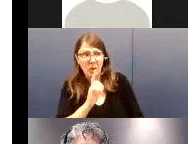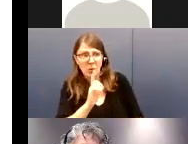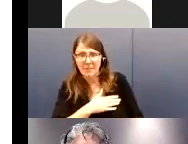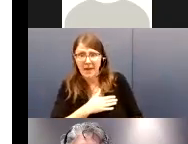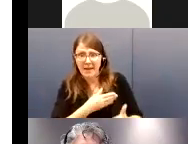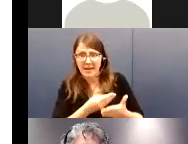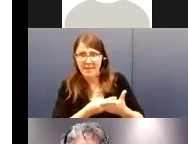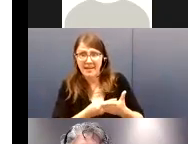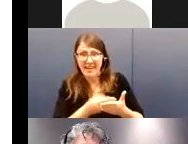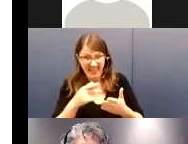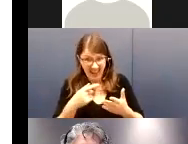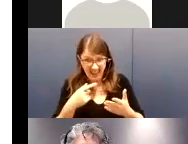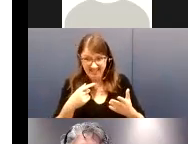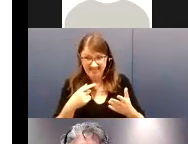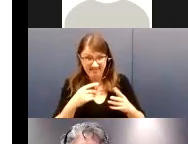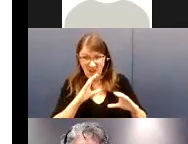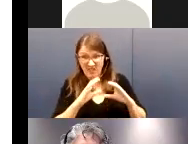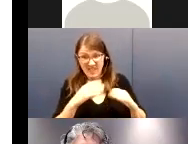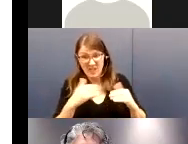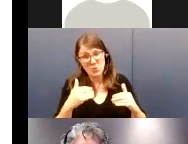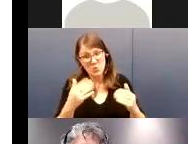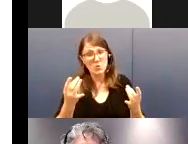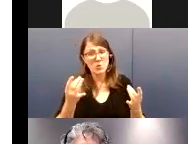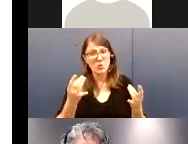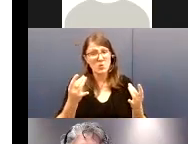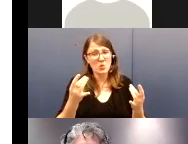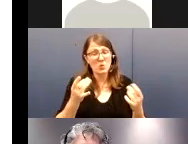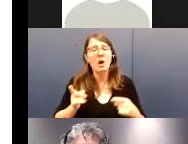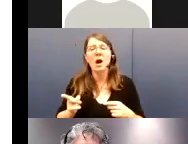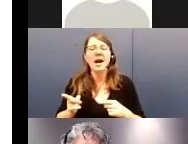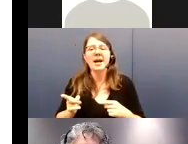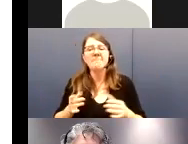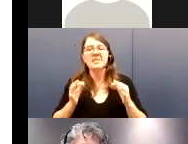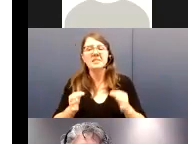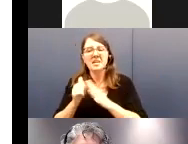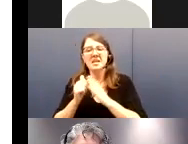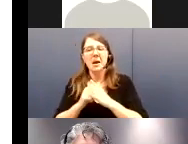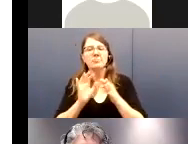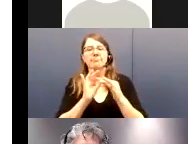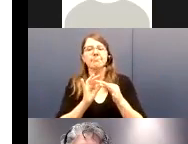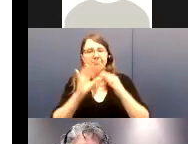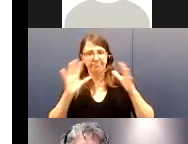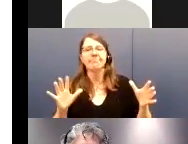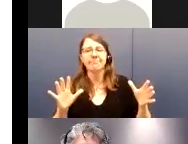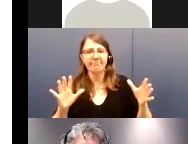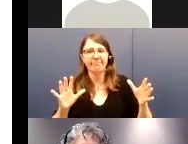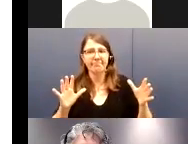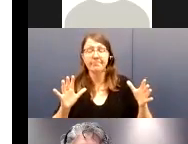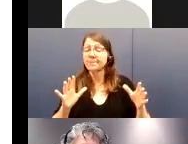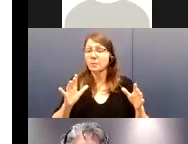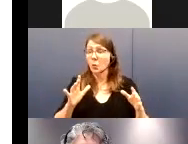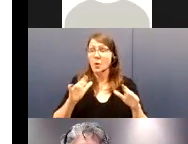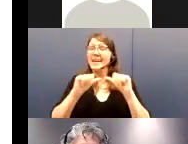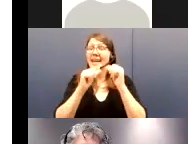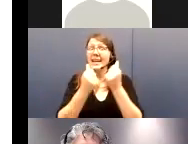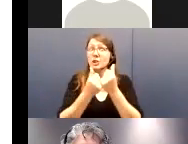difficult conversation, right? And just didn't want the joint account anymore. And I said, okay, you have, and I was brought in by an agency. Do you want to